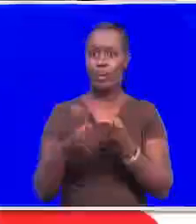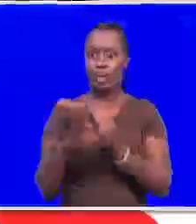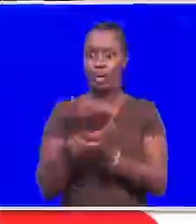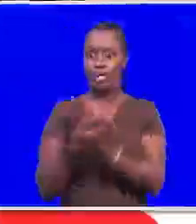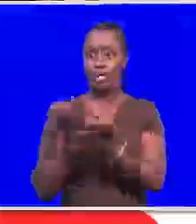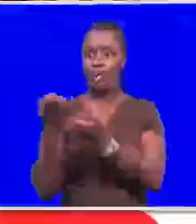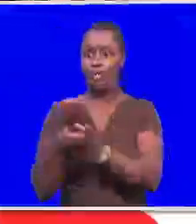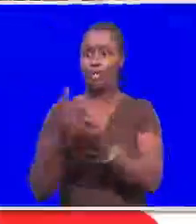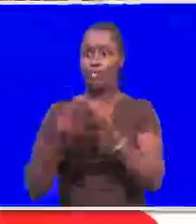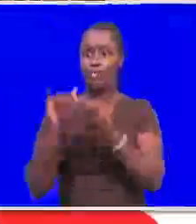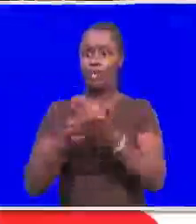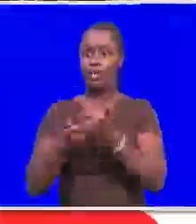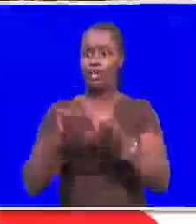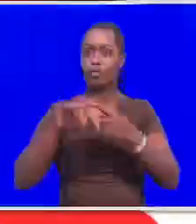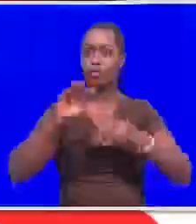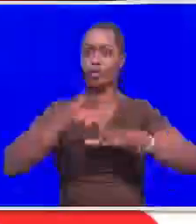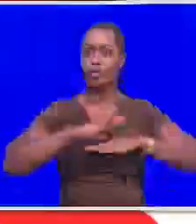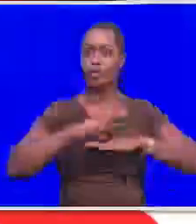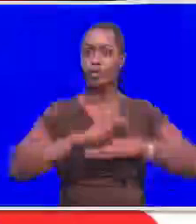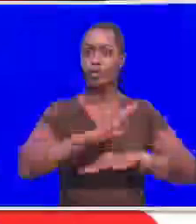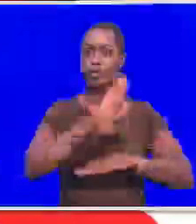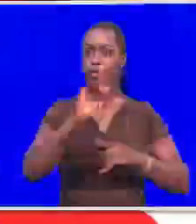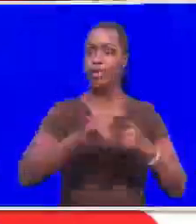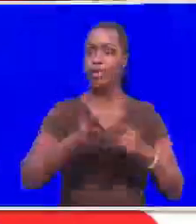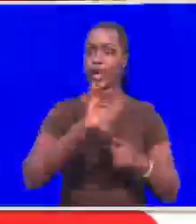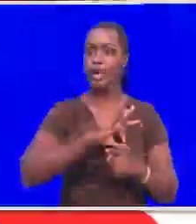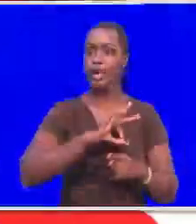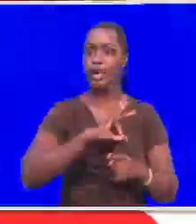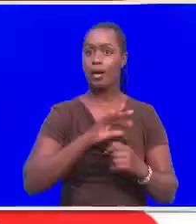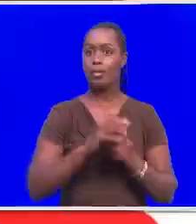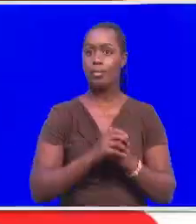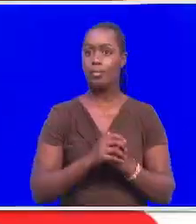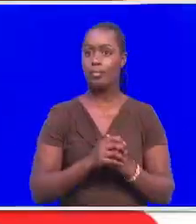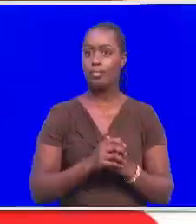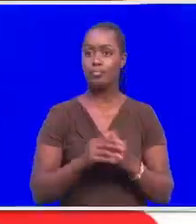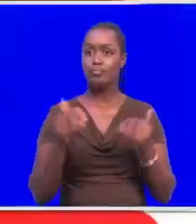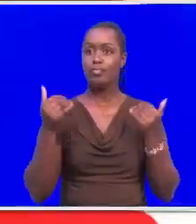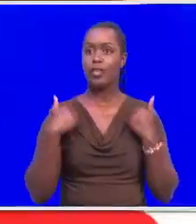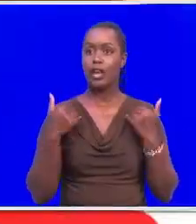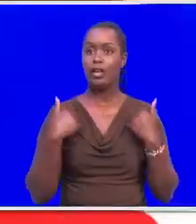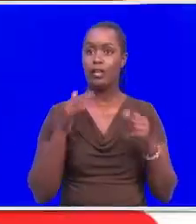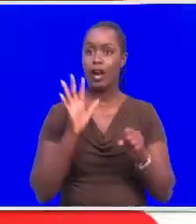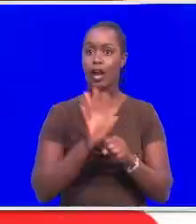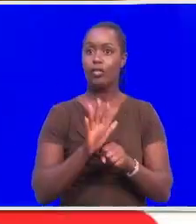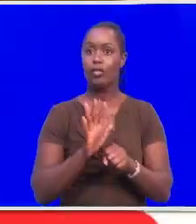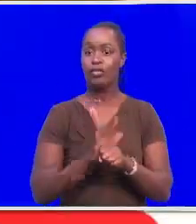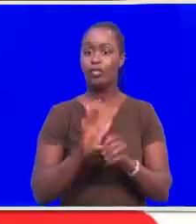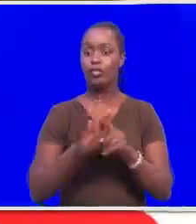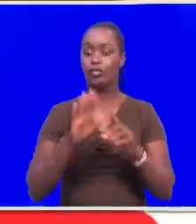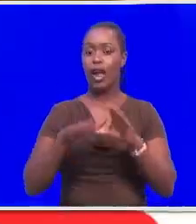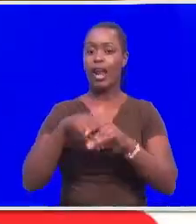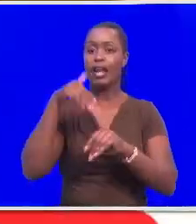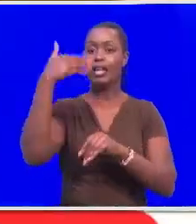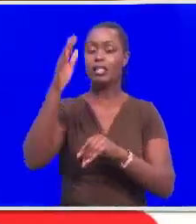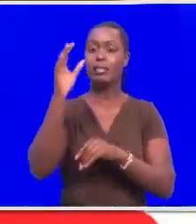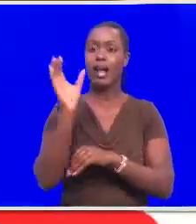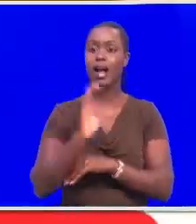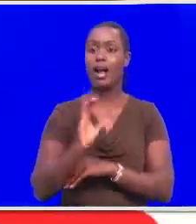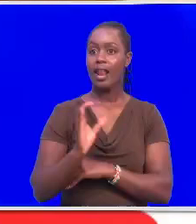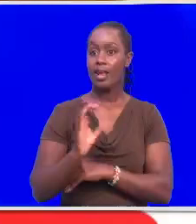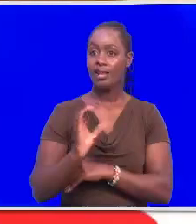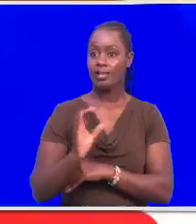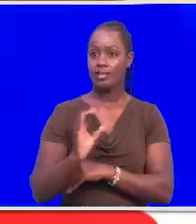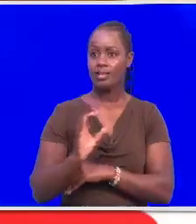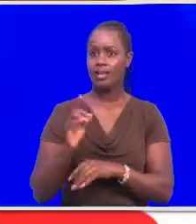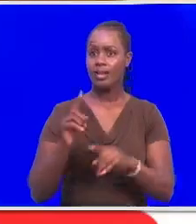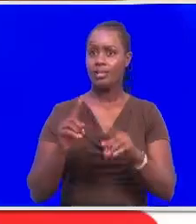to supplement their income. So we have a lot of diaspora clients. And luckily for